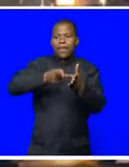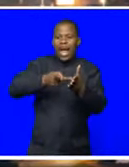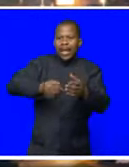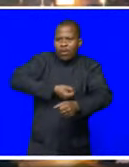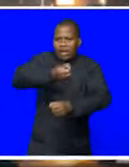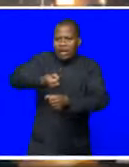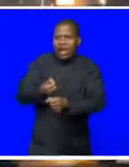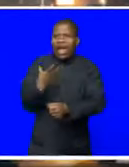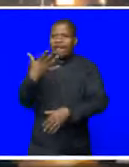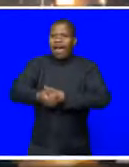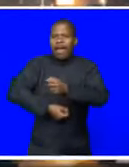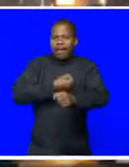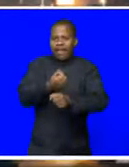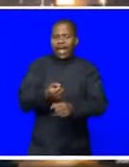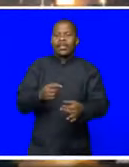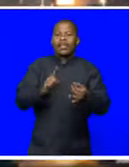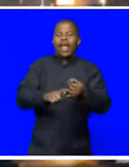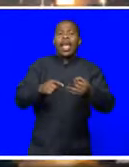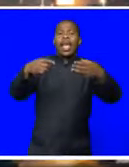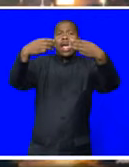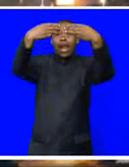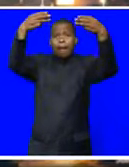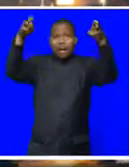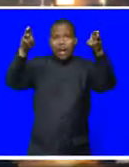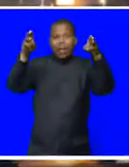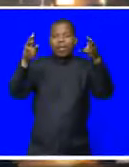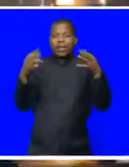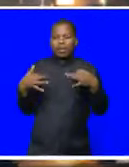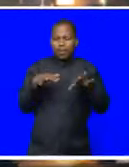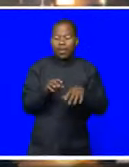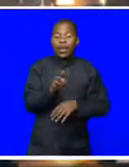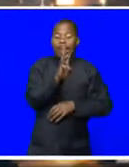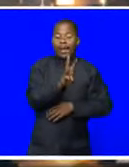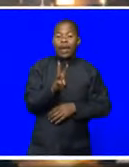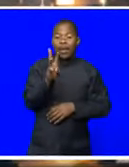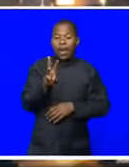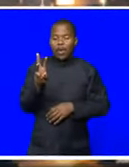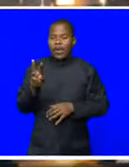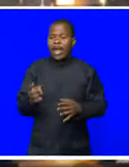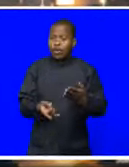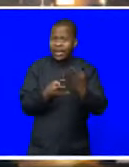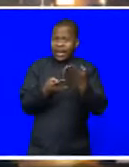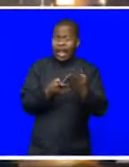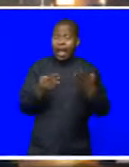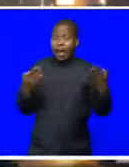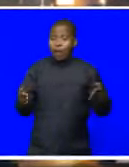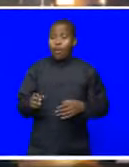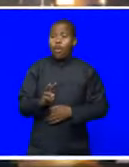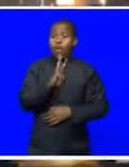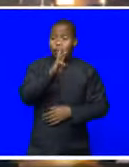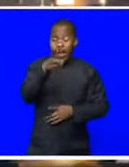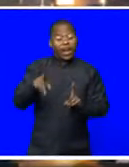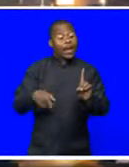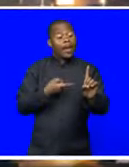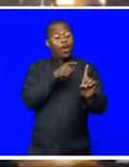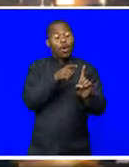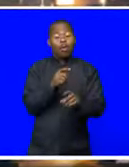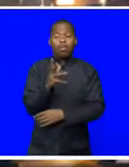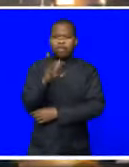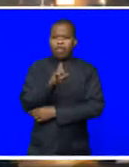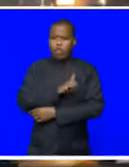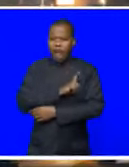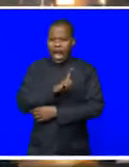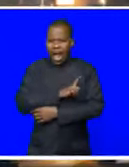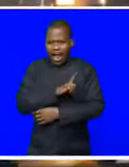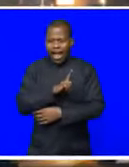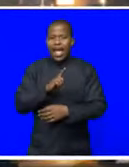and parliamentary business. Now, the Senate President was speaking during the launch of the two parliament tools, which are aimed at enhancing the